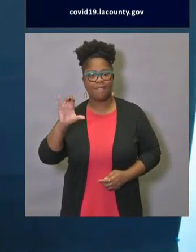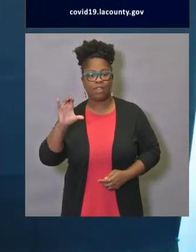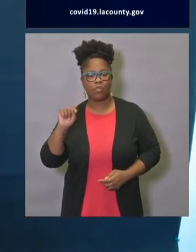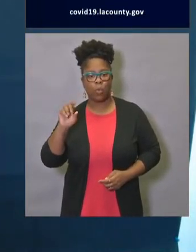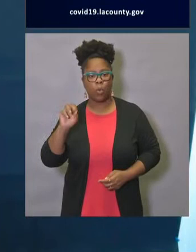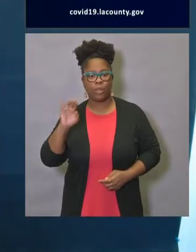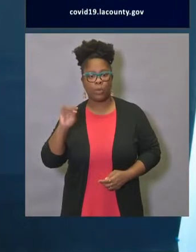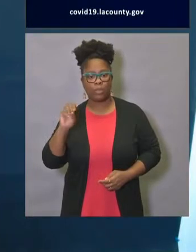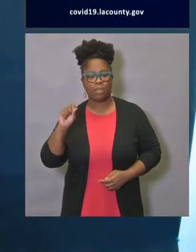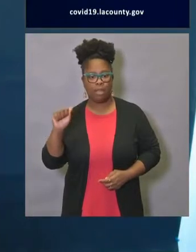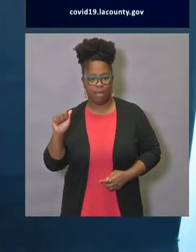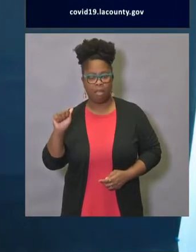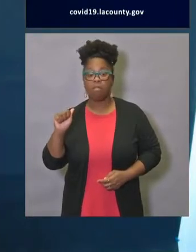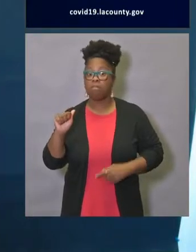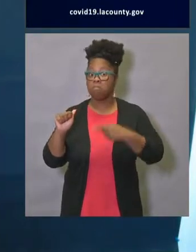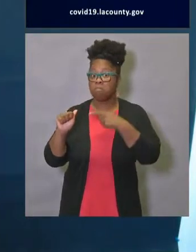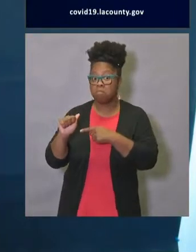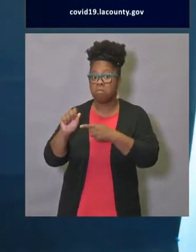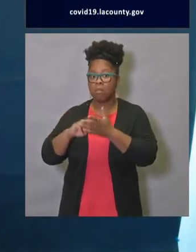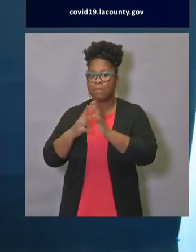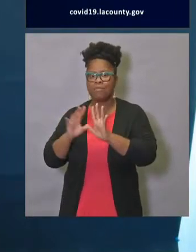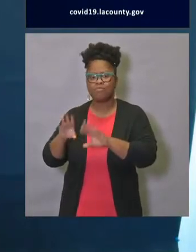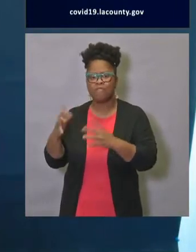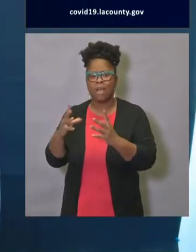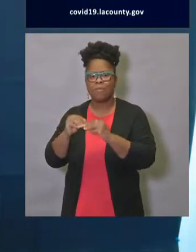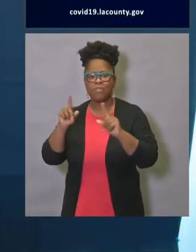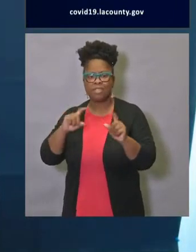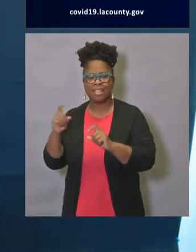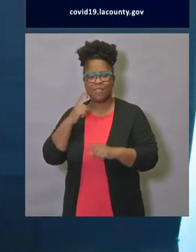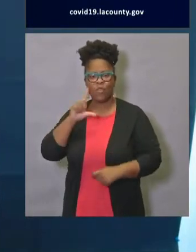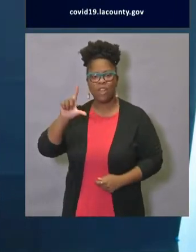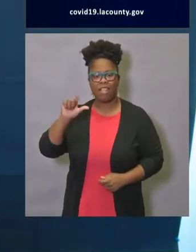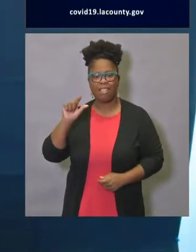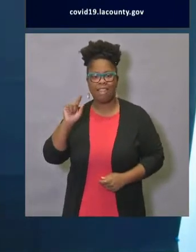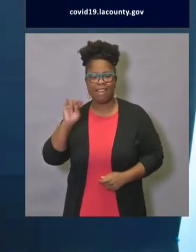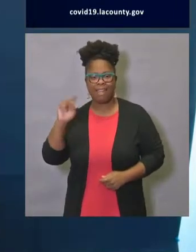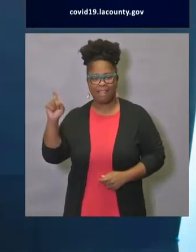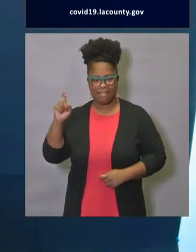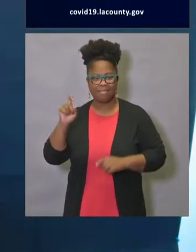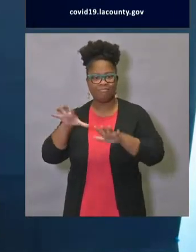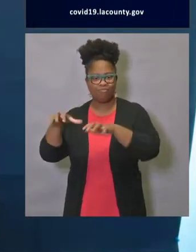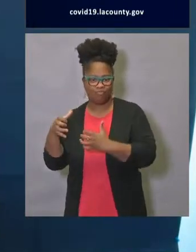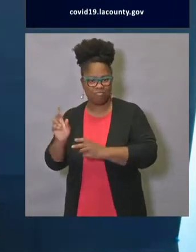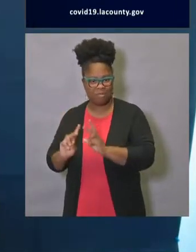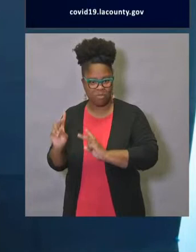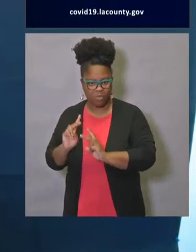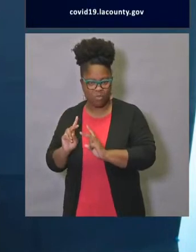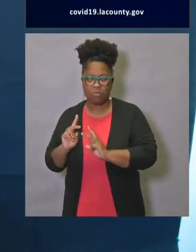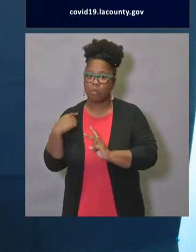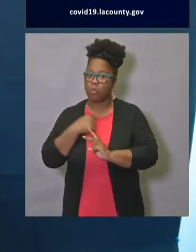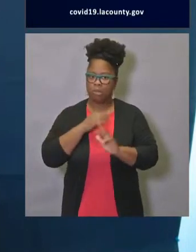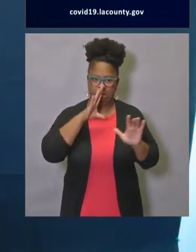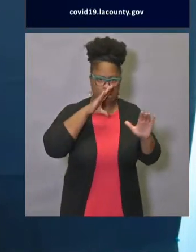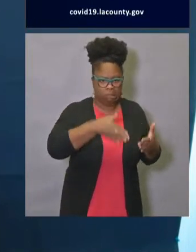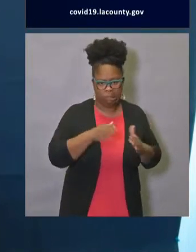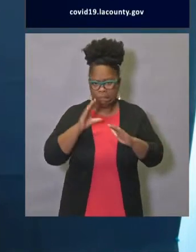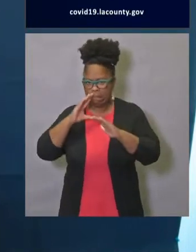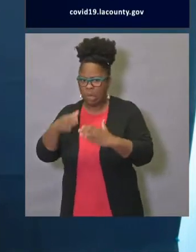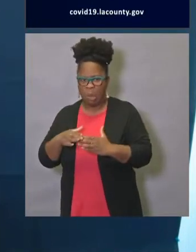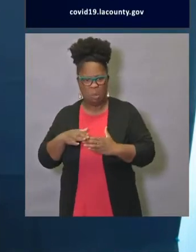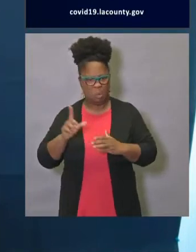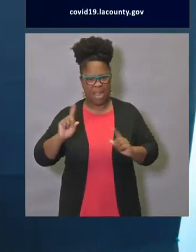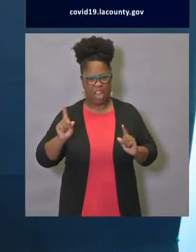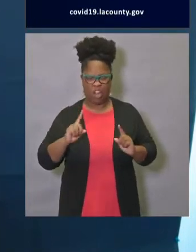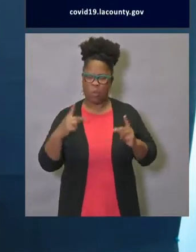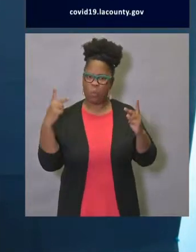available to the county's Latina and Latino population. We continue to focus on our county's most negatively